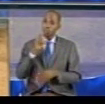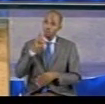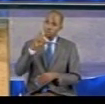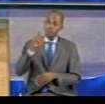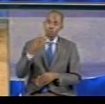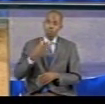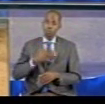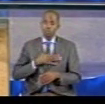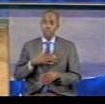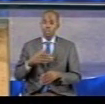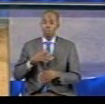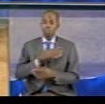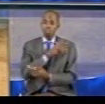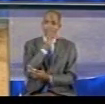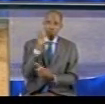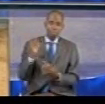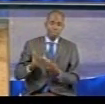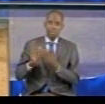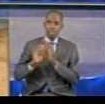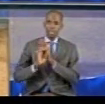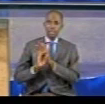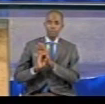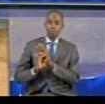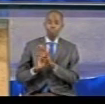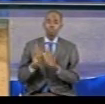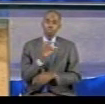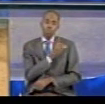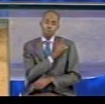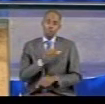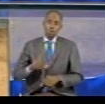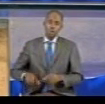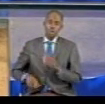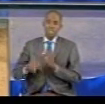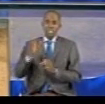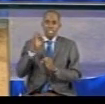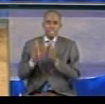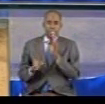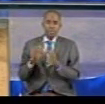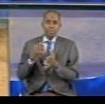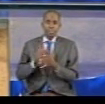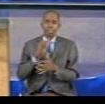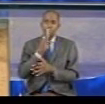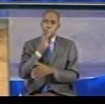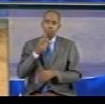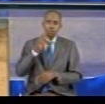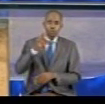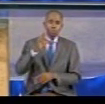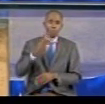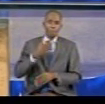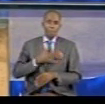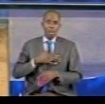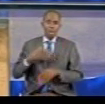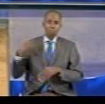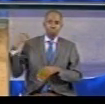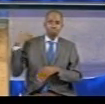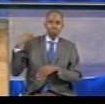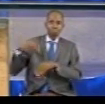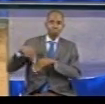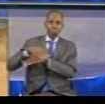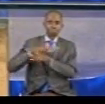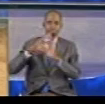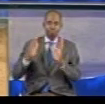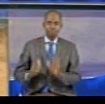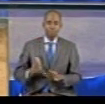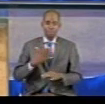thou, that perfect example, Lord, if it be thou, my Master, my King, my